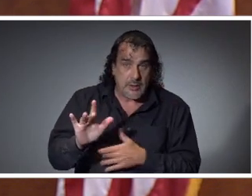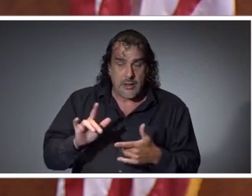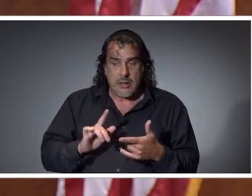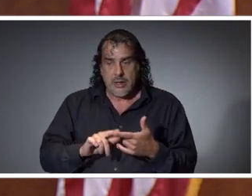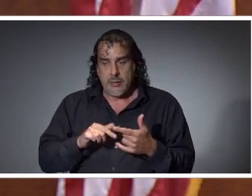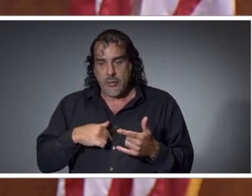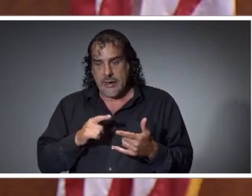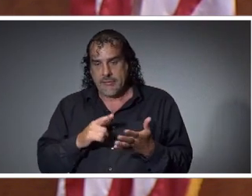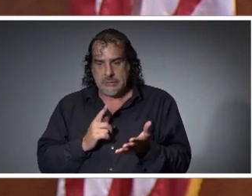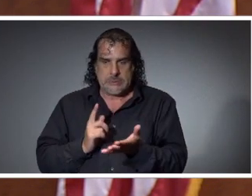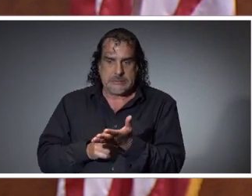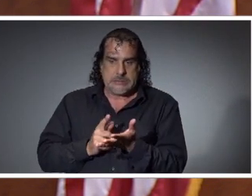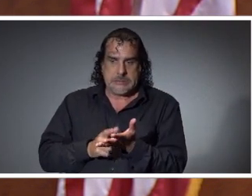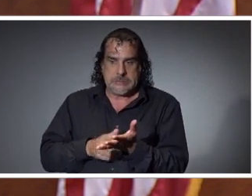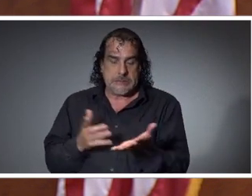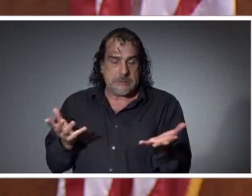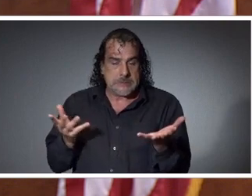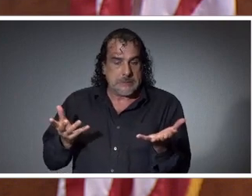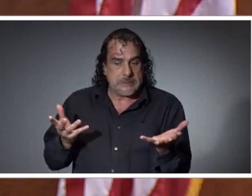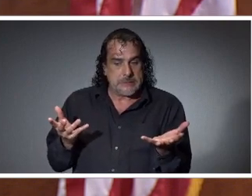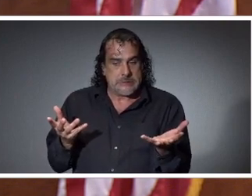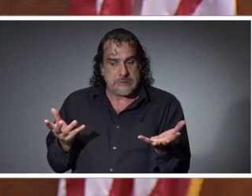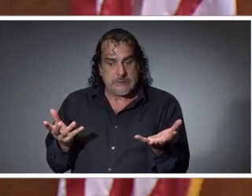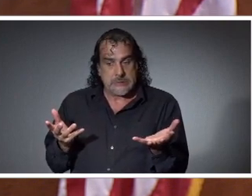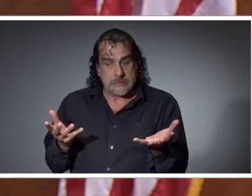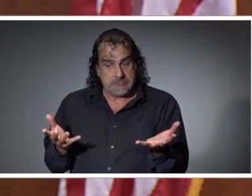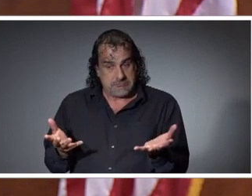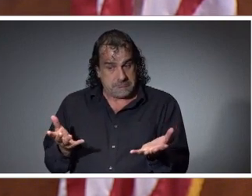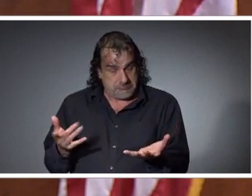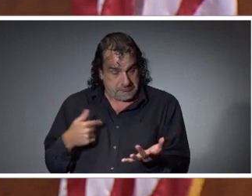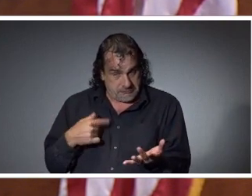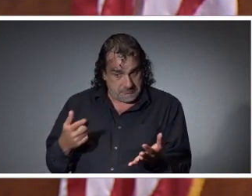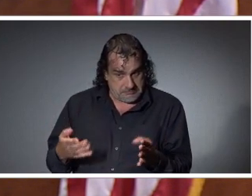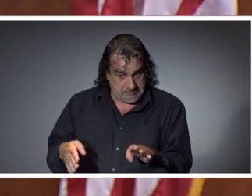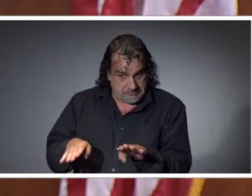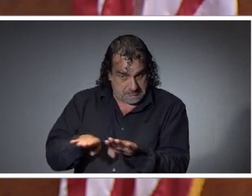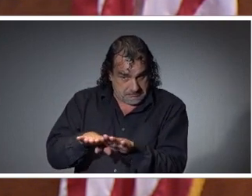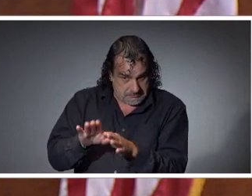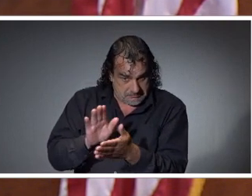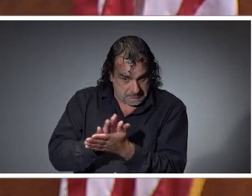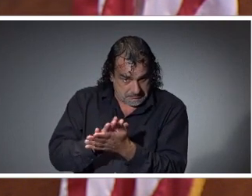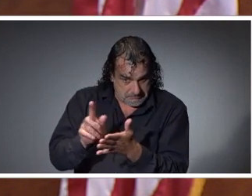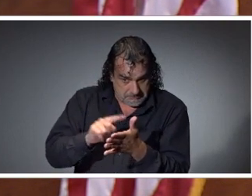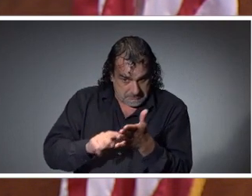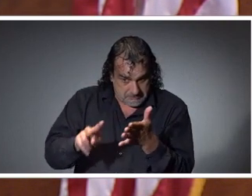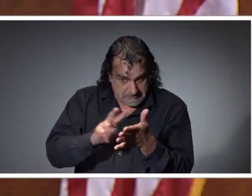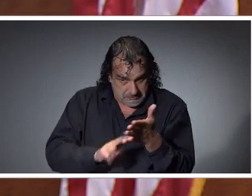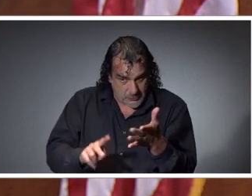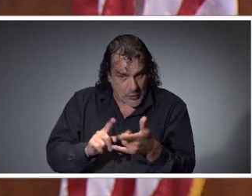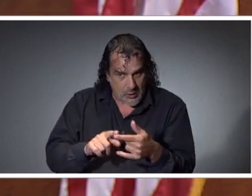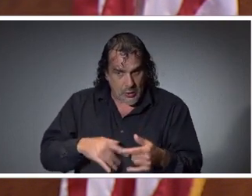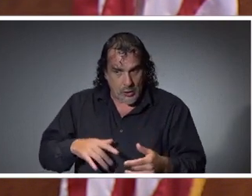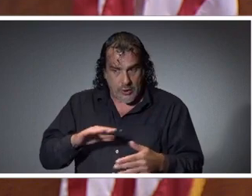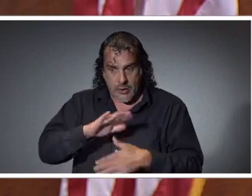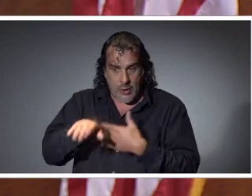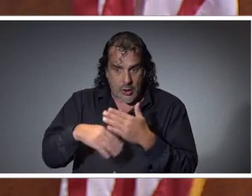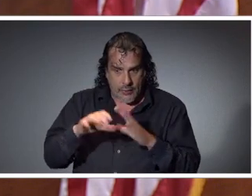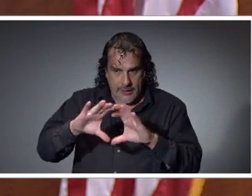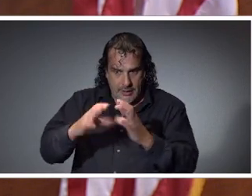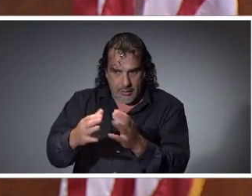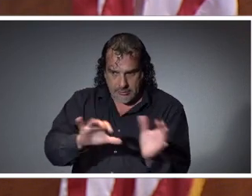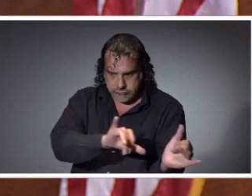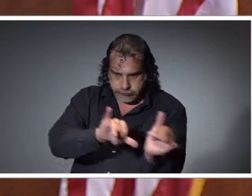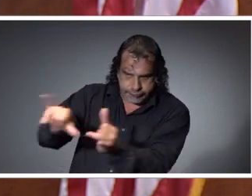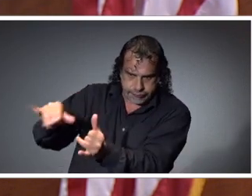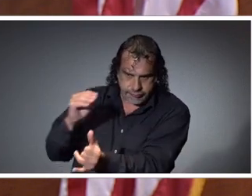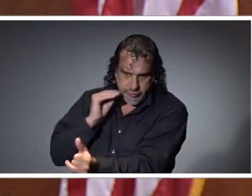have a conversation as to does it make sense to close the school or should we just quarantine the entire class? Those